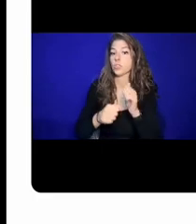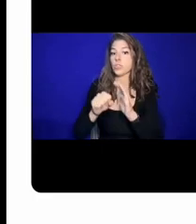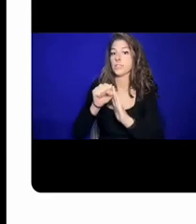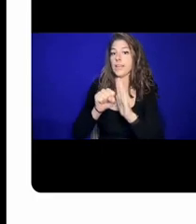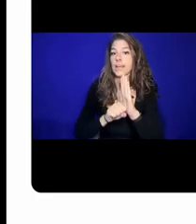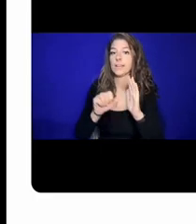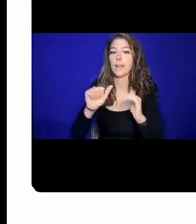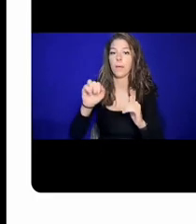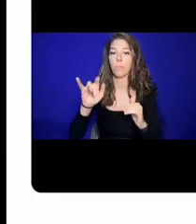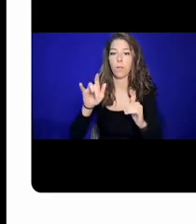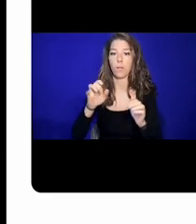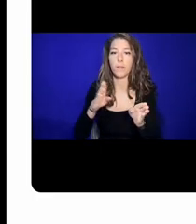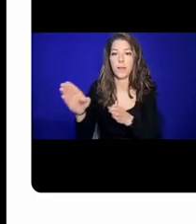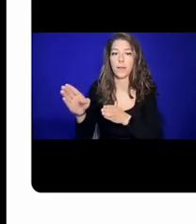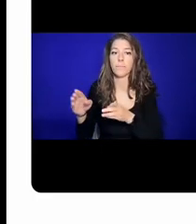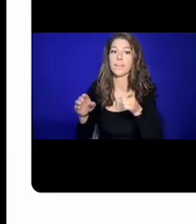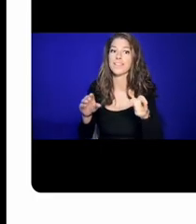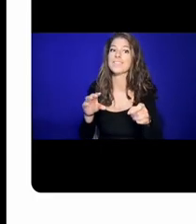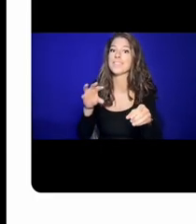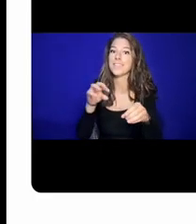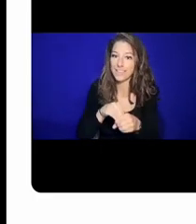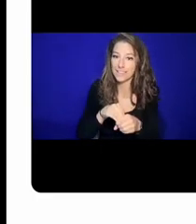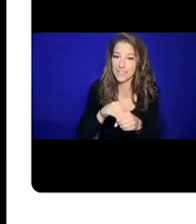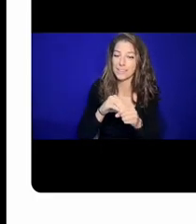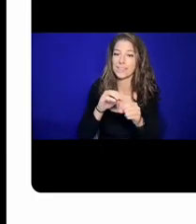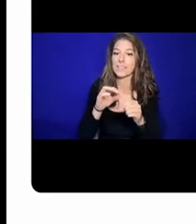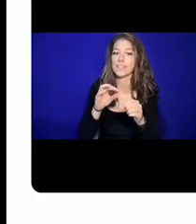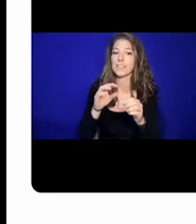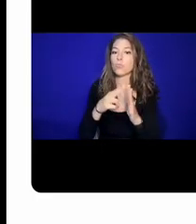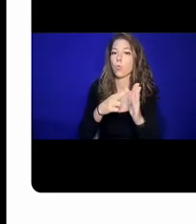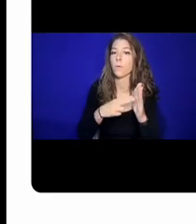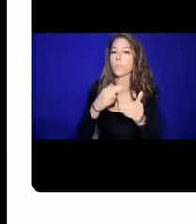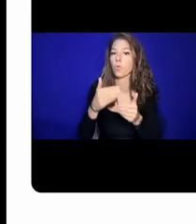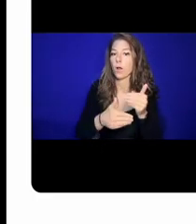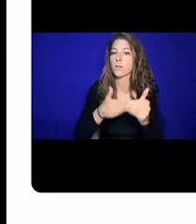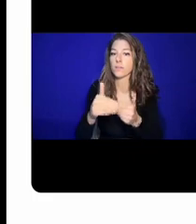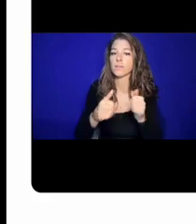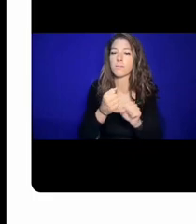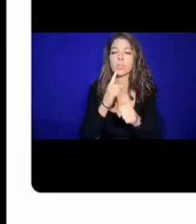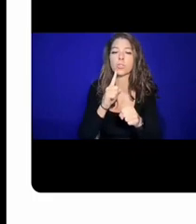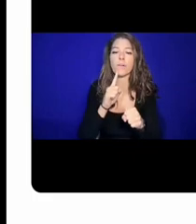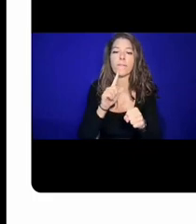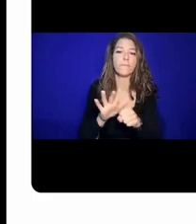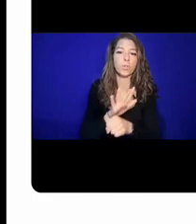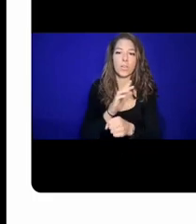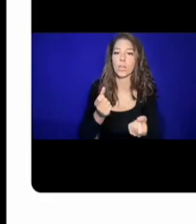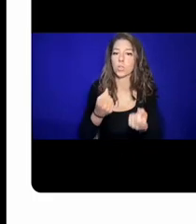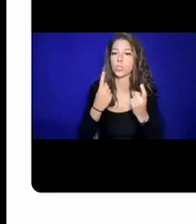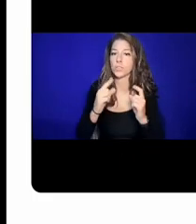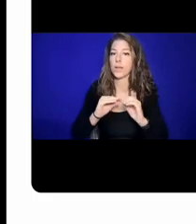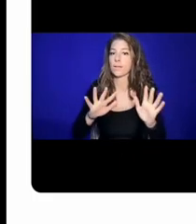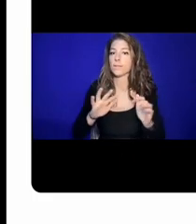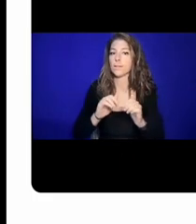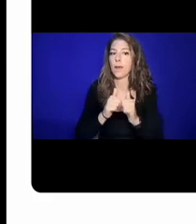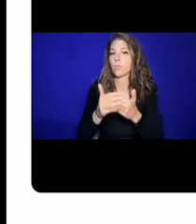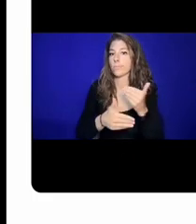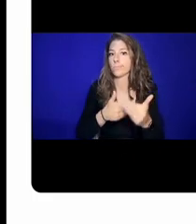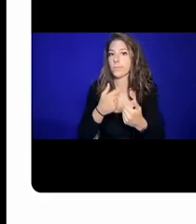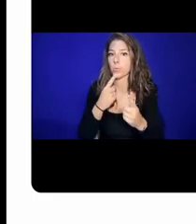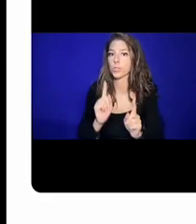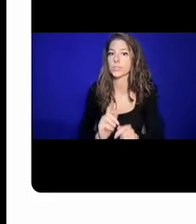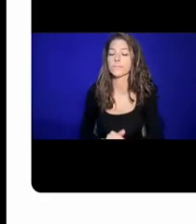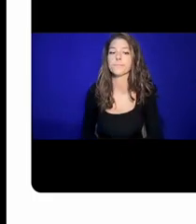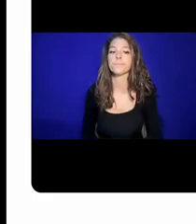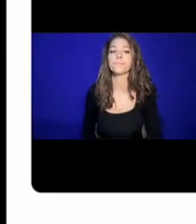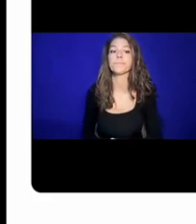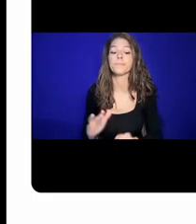ABLE plans, but this is actually in the part of the enrollment process, just to make sure they fully understand how this process is going to work.